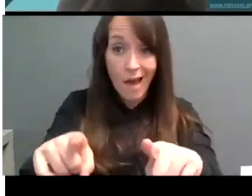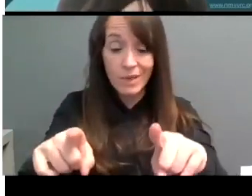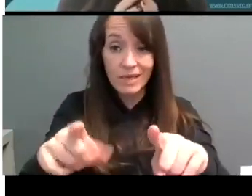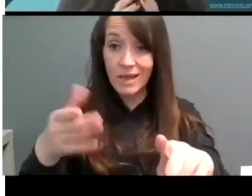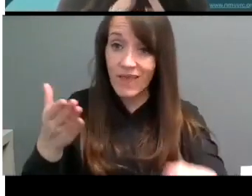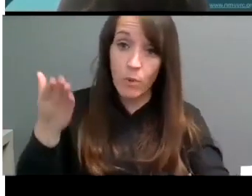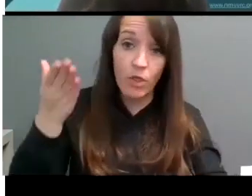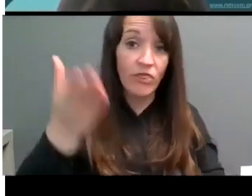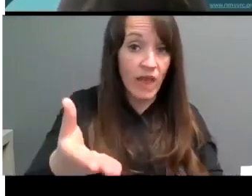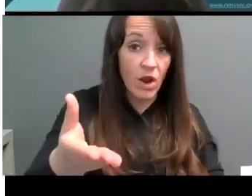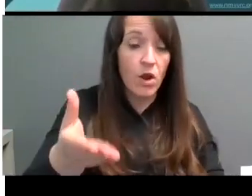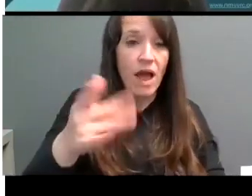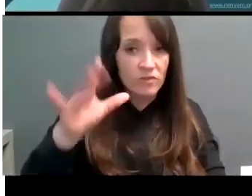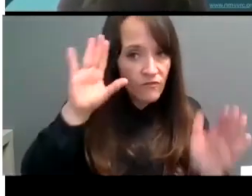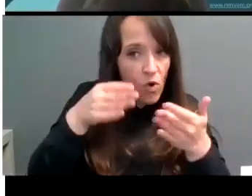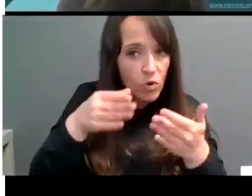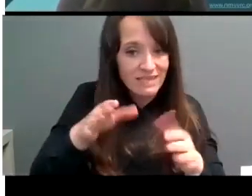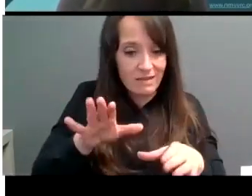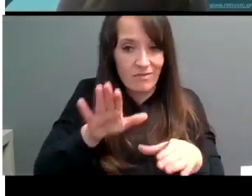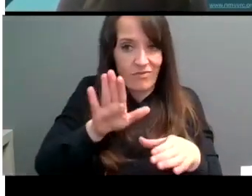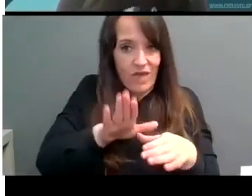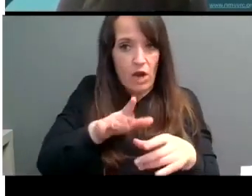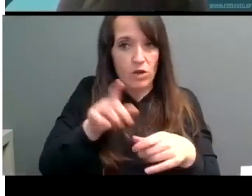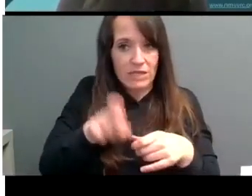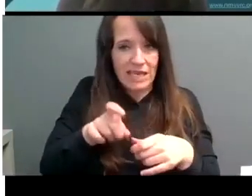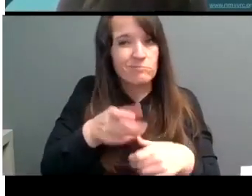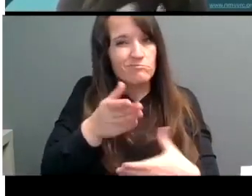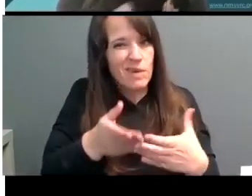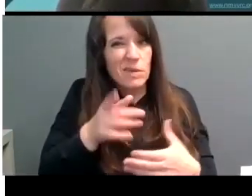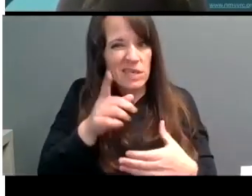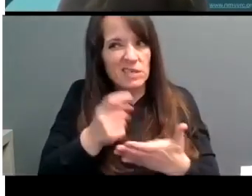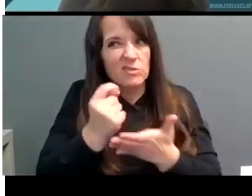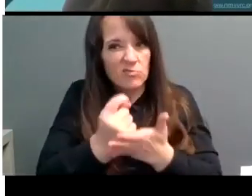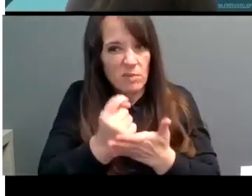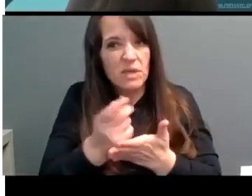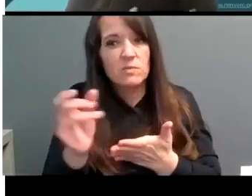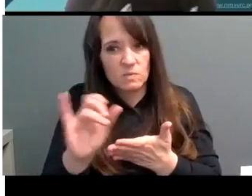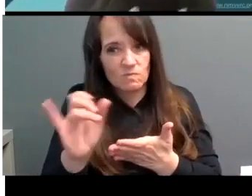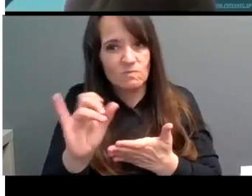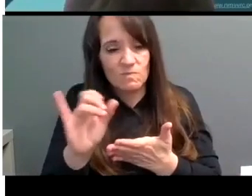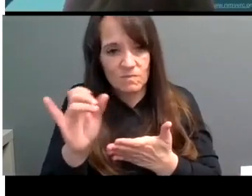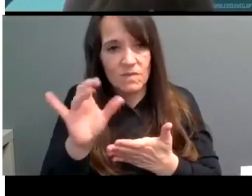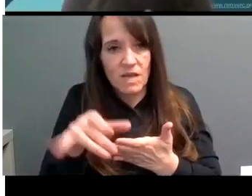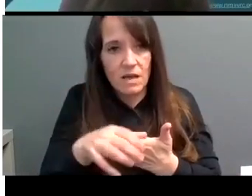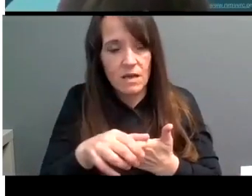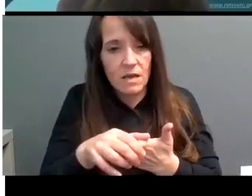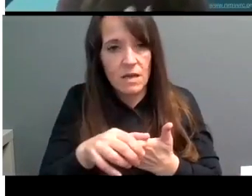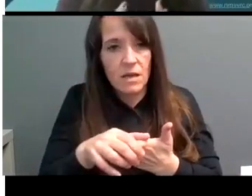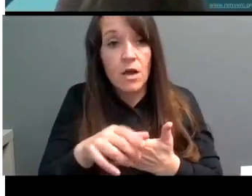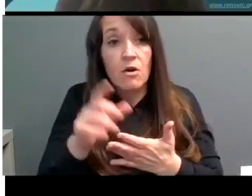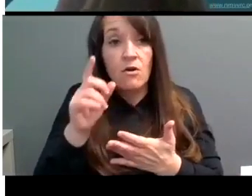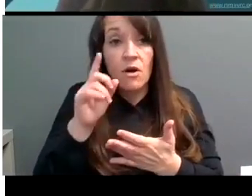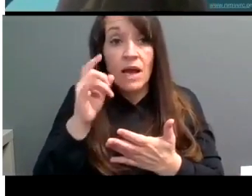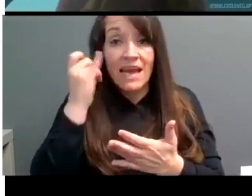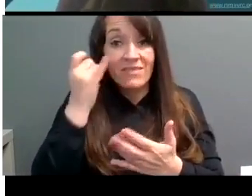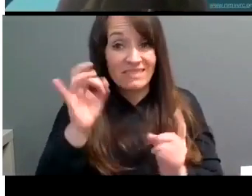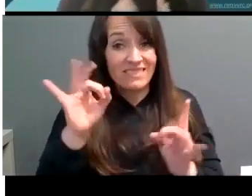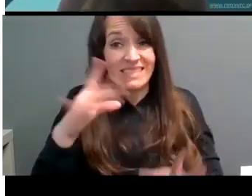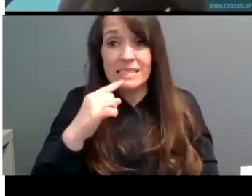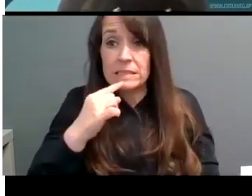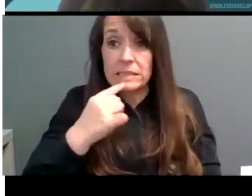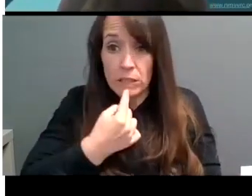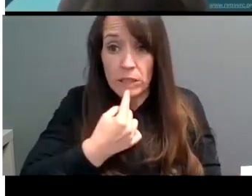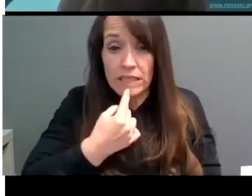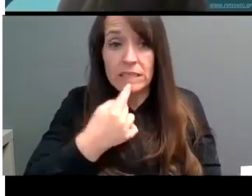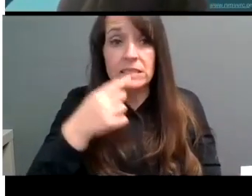we focus on their needs and that they may need treatment as well. A couple to point out for acute intervention, psychological first aid,